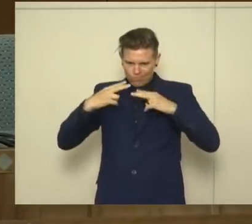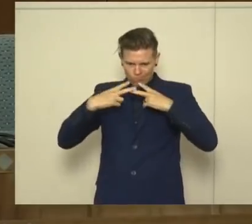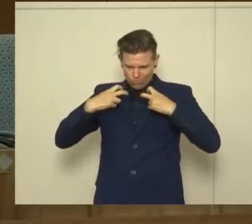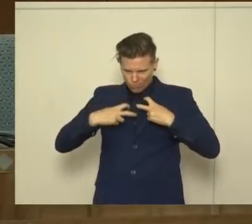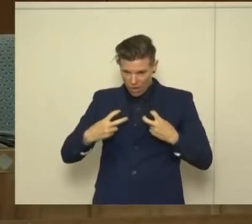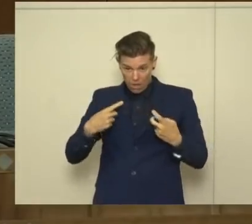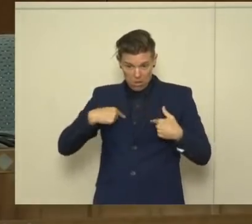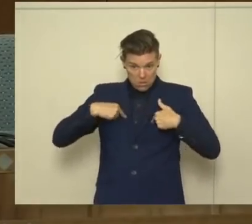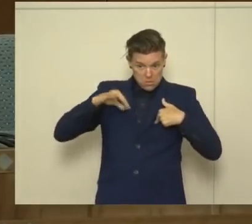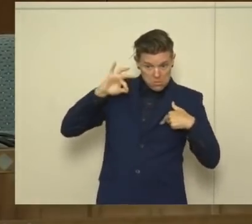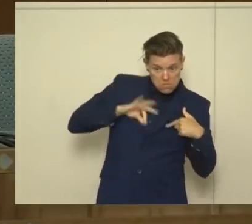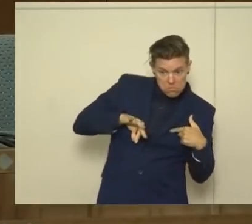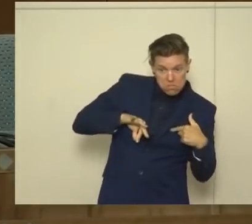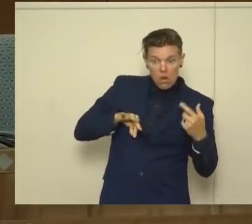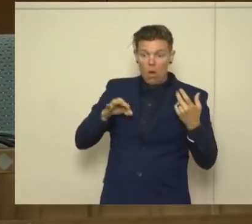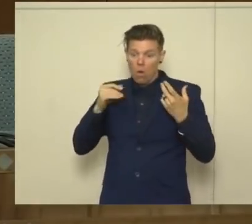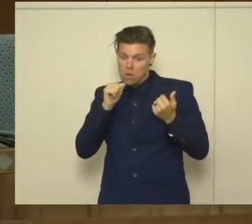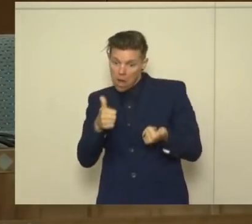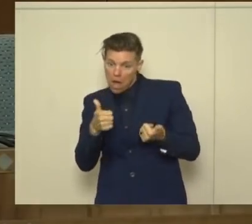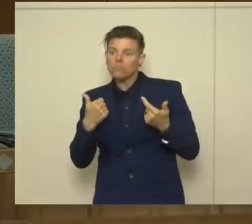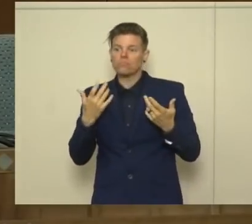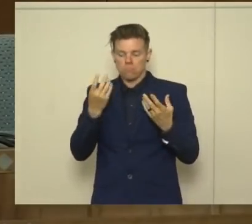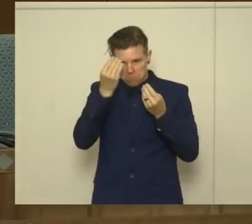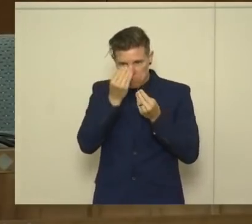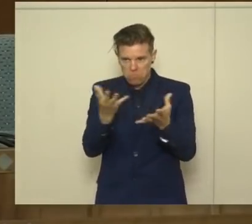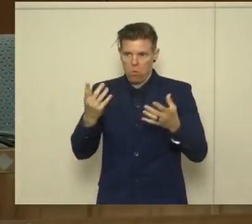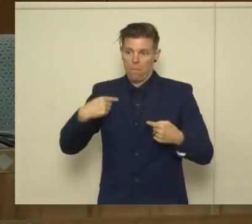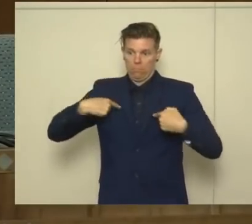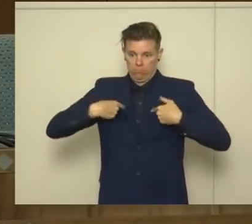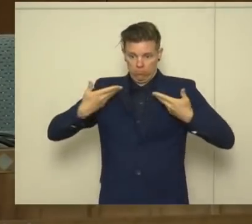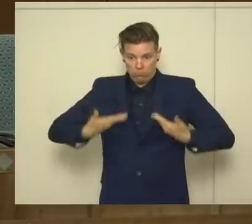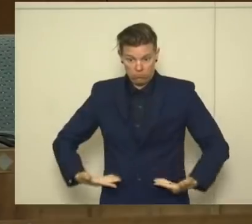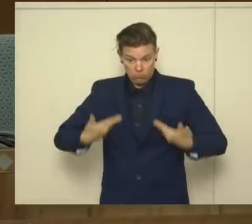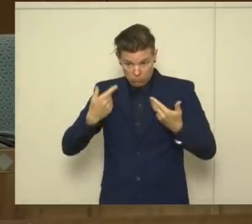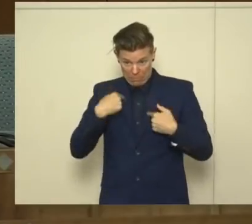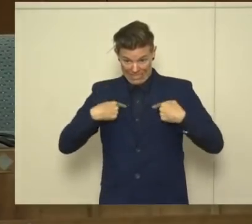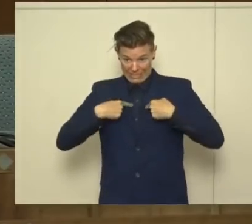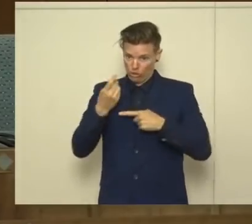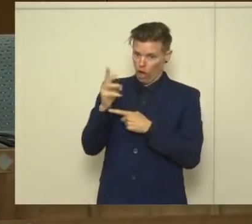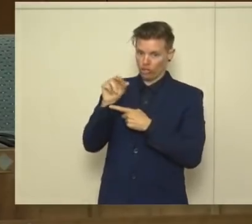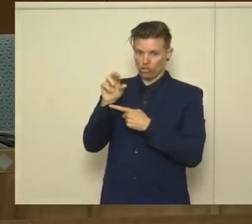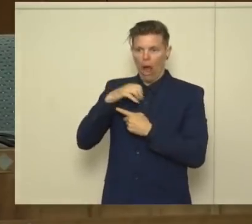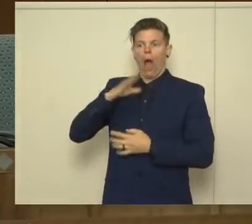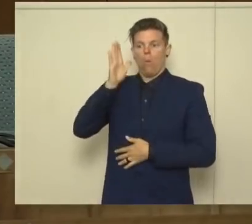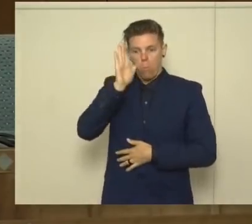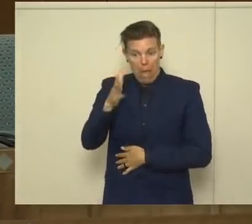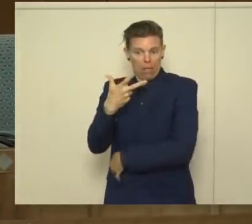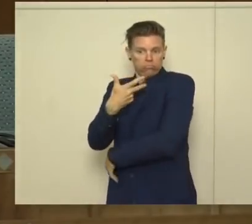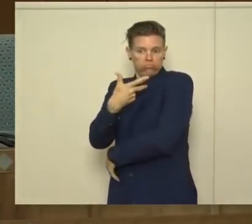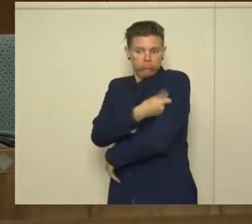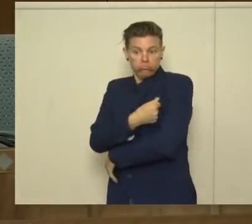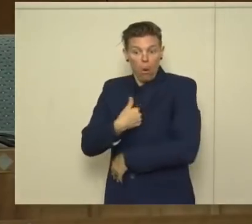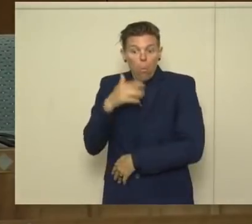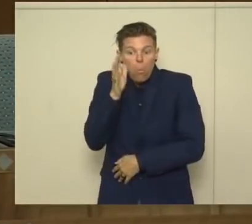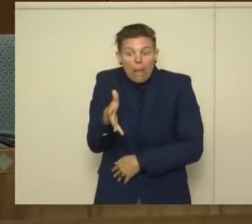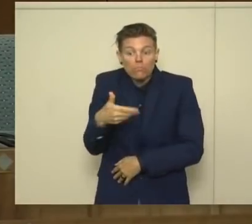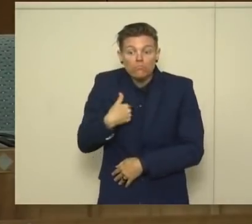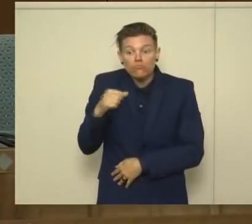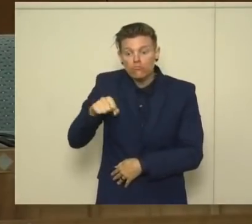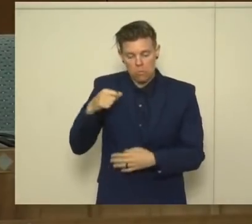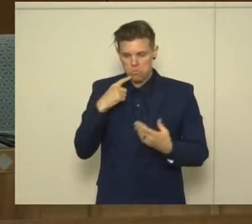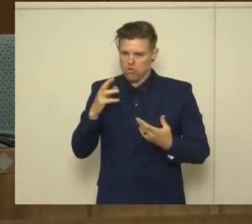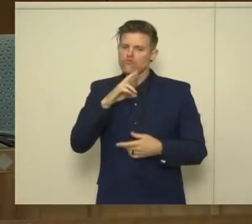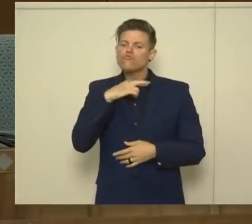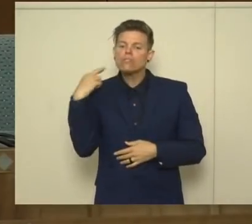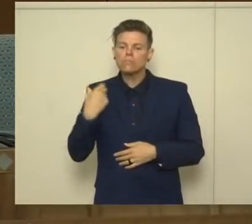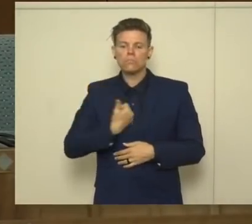it. I've got some risk factors myself, and I want to get the vaccine, but I also want to get it after I know about efficacy and